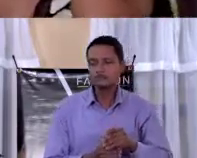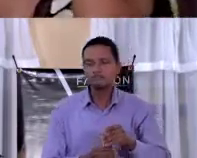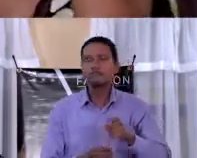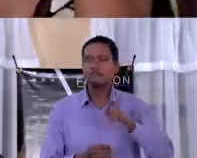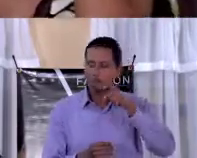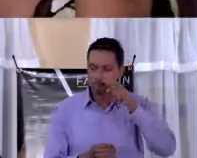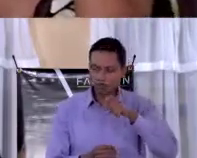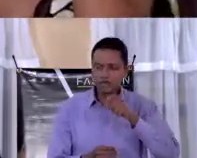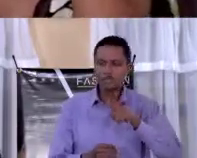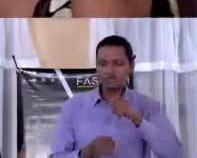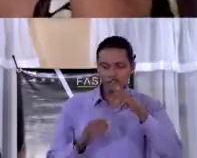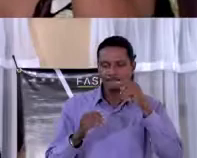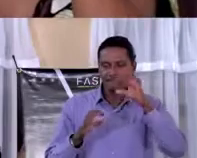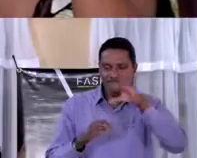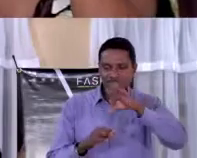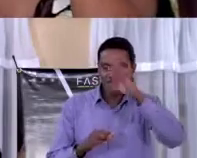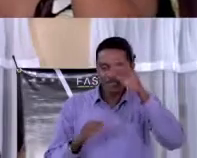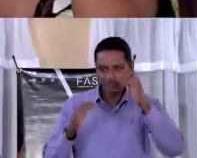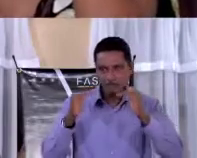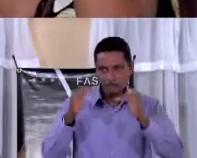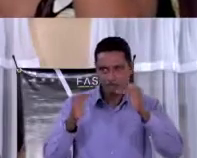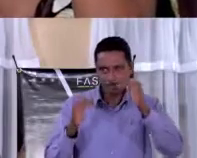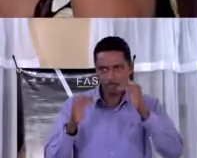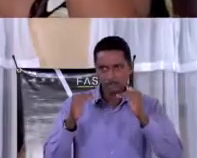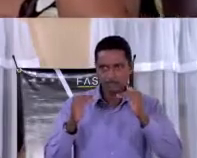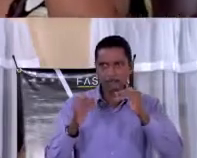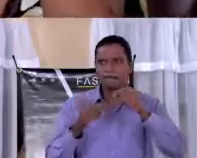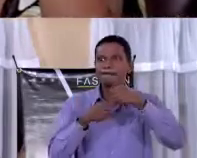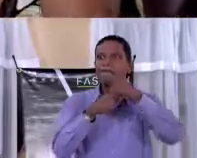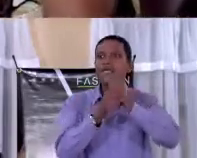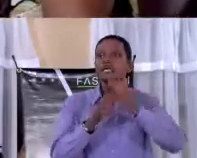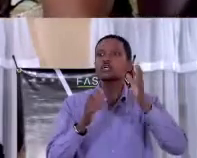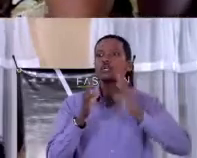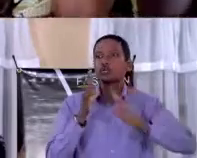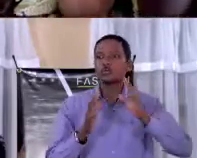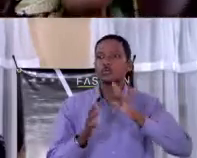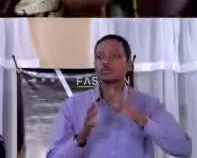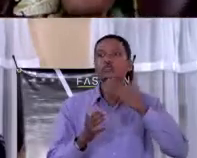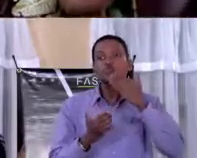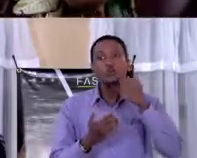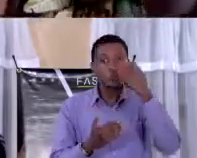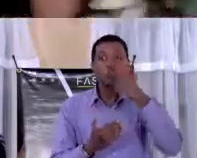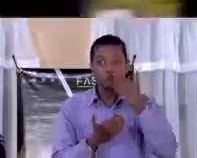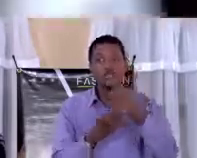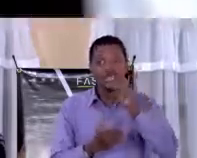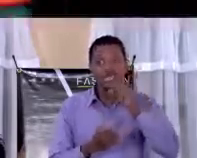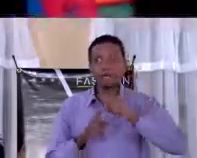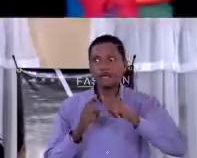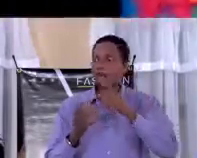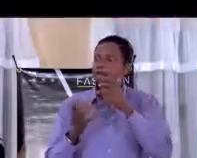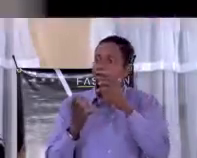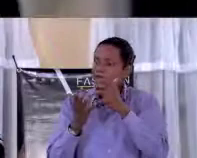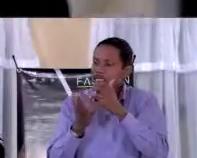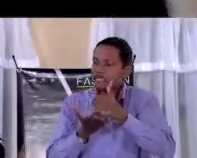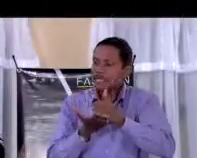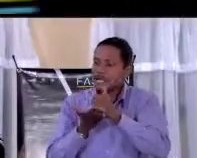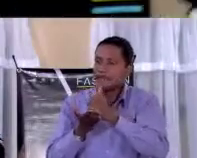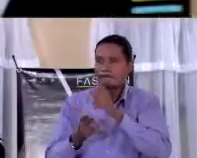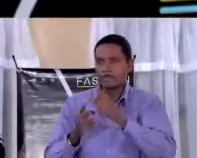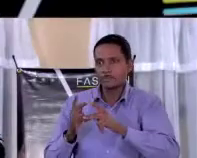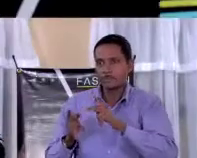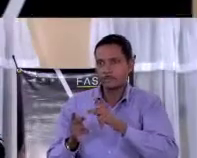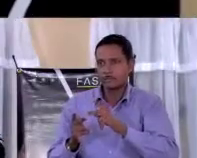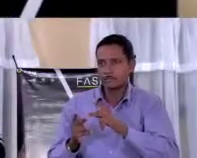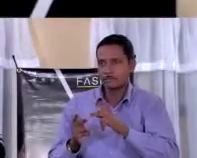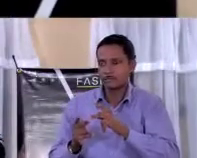really, really thrive when we're able to find that balance. Yeah, great. So three more, black